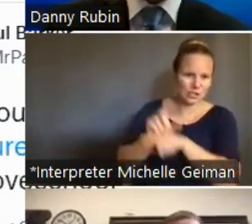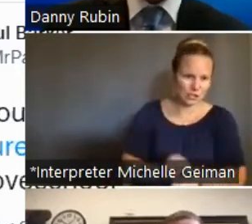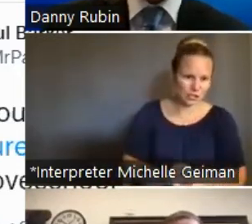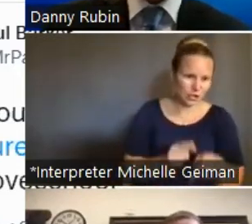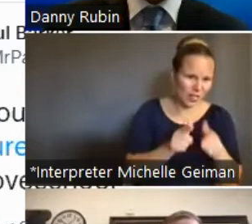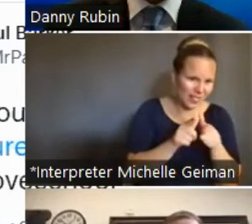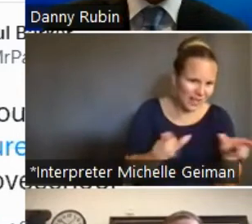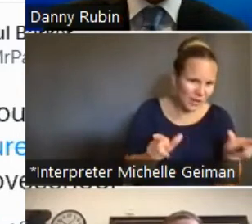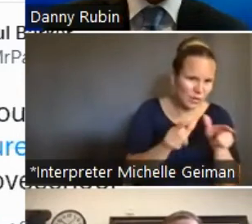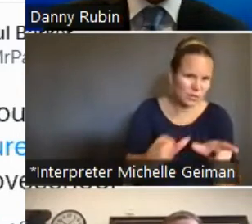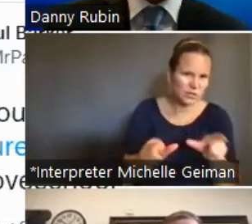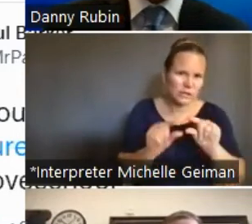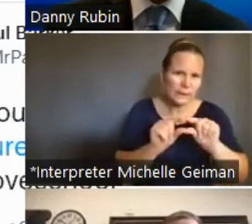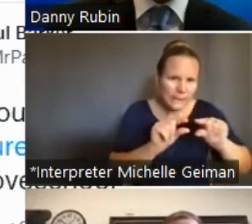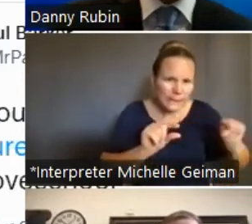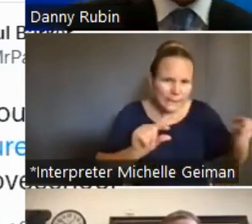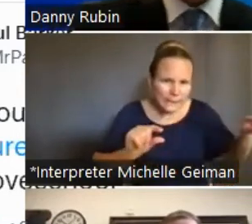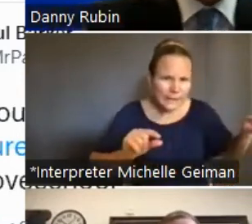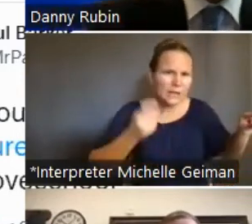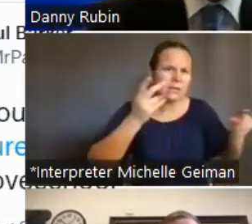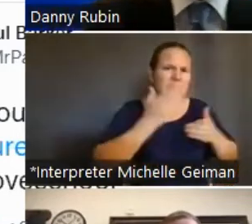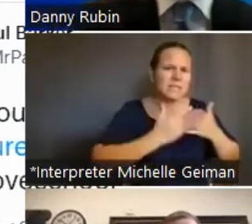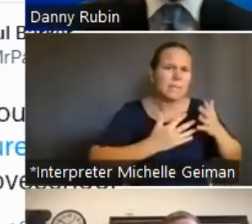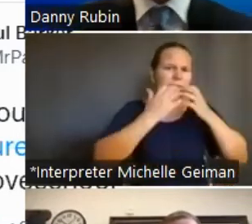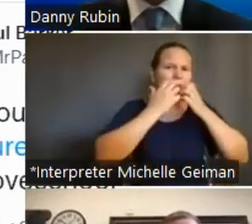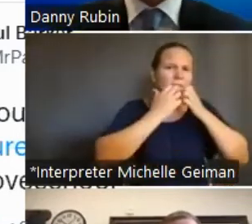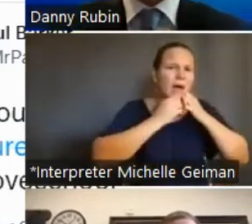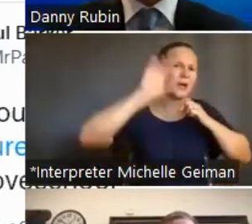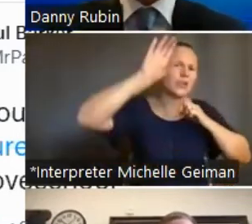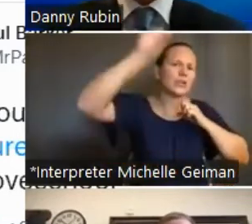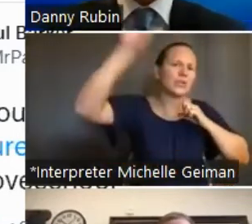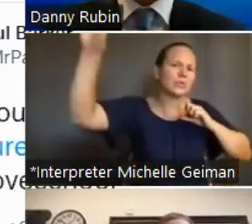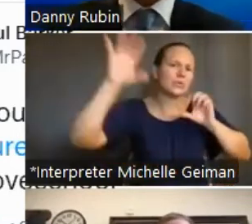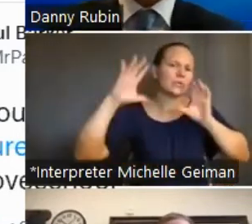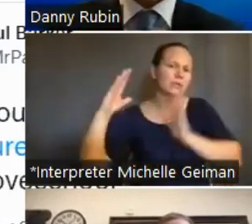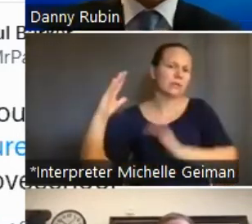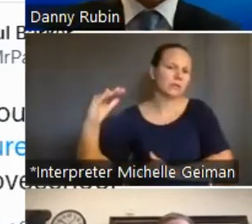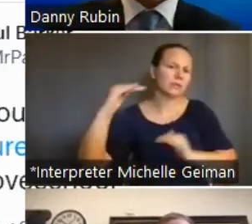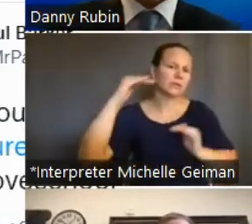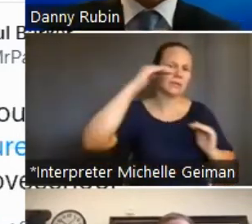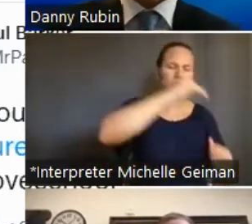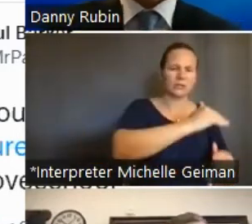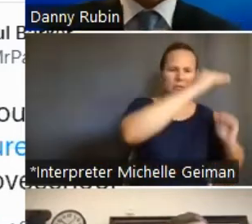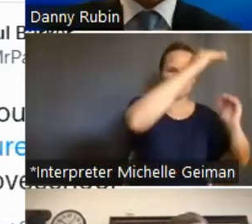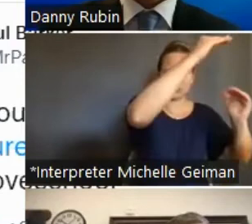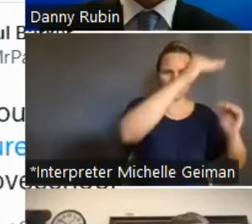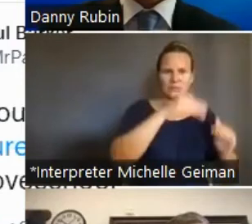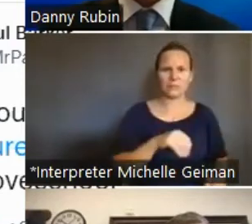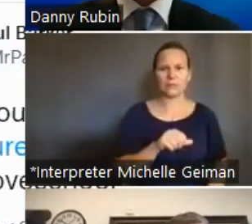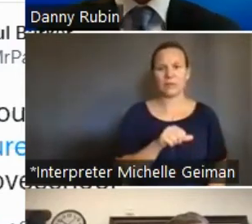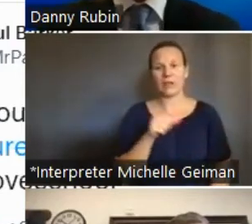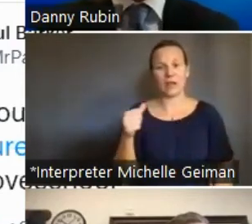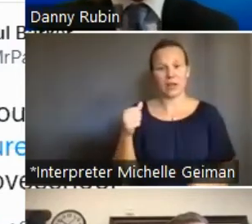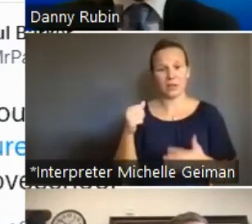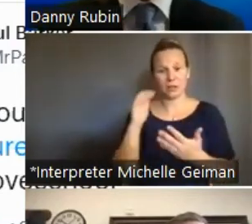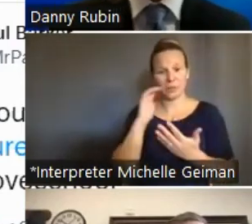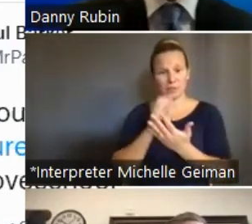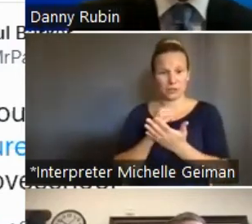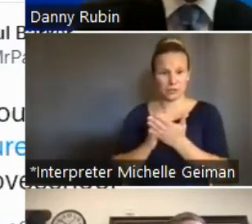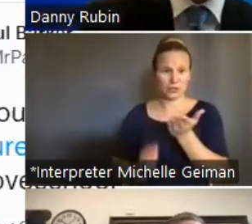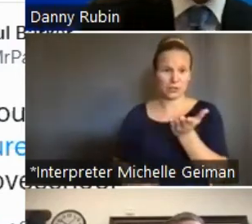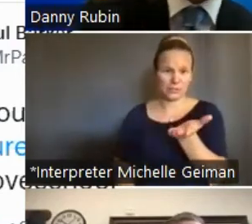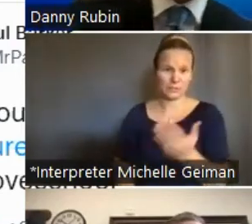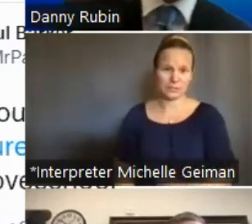and some of the values depicted on that beautiful mural. Wow. Now, if you go to the other picture you had there, those are